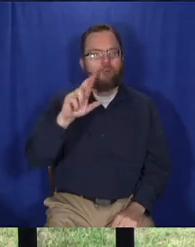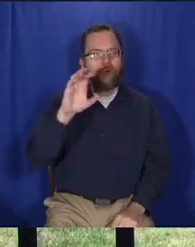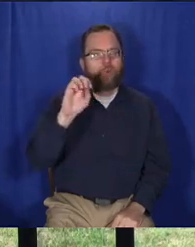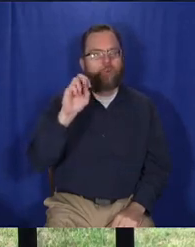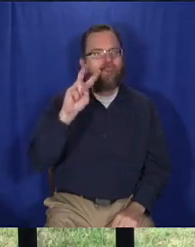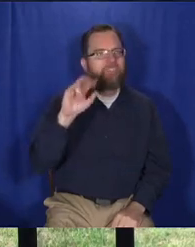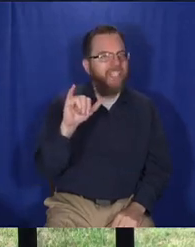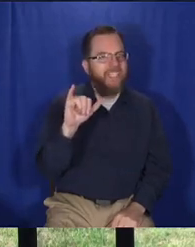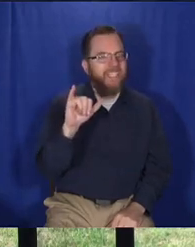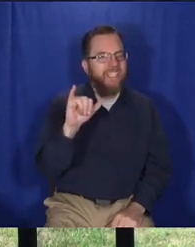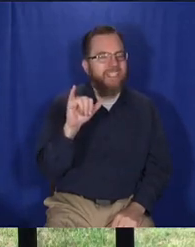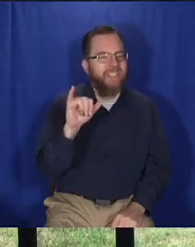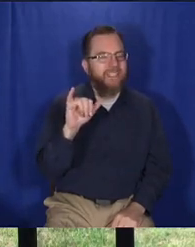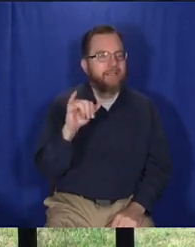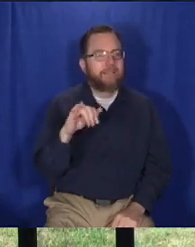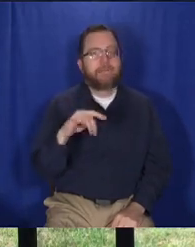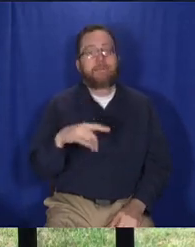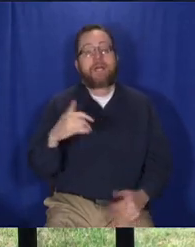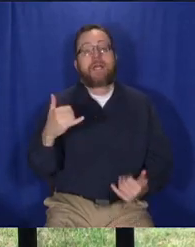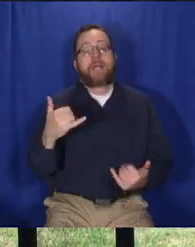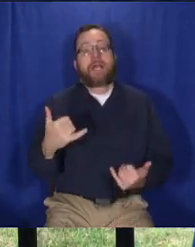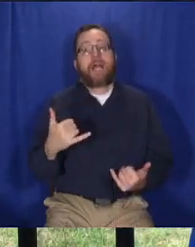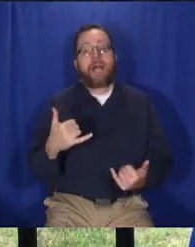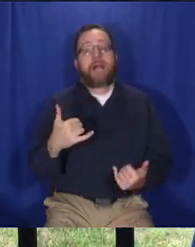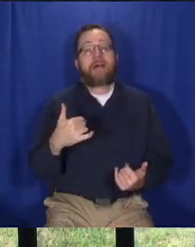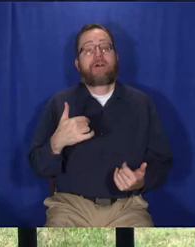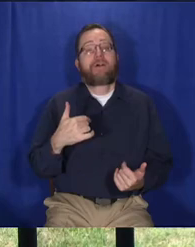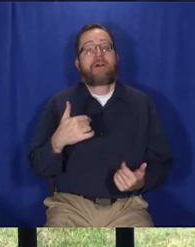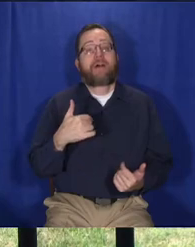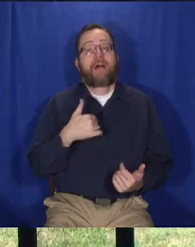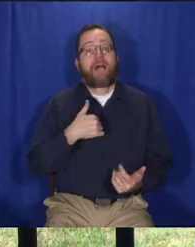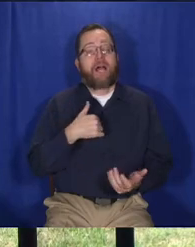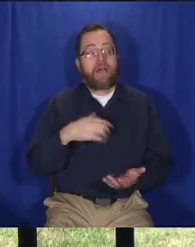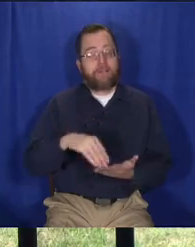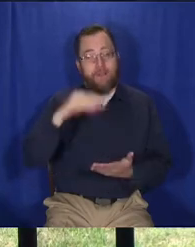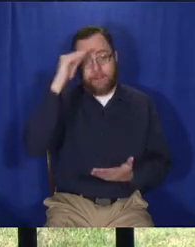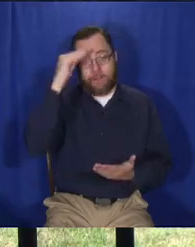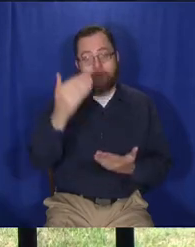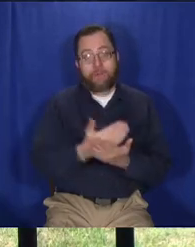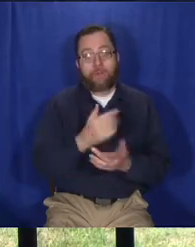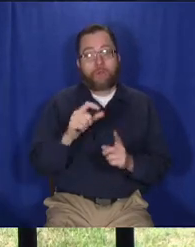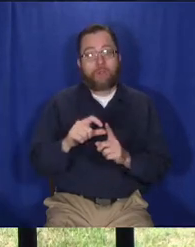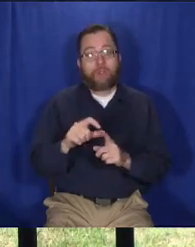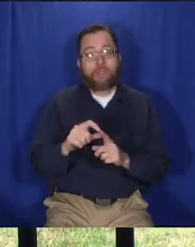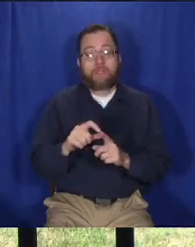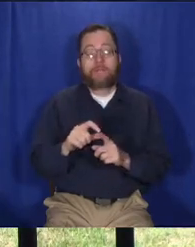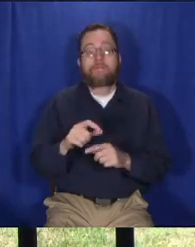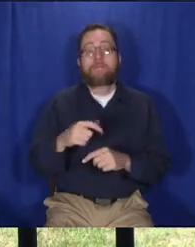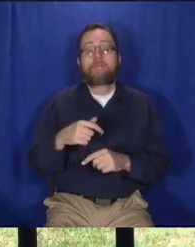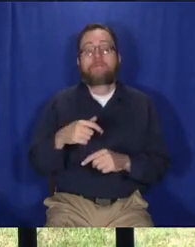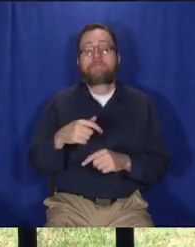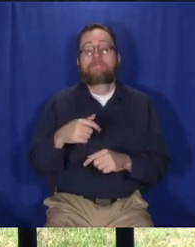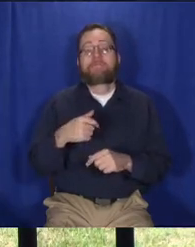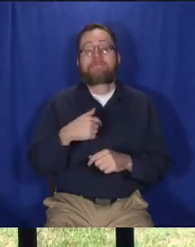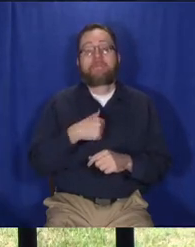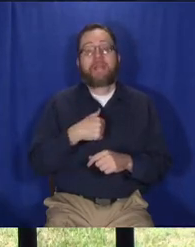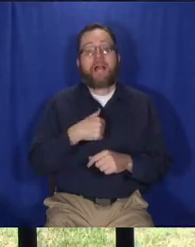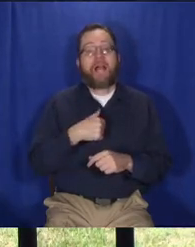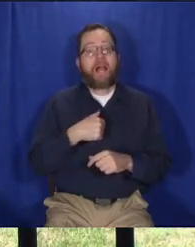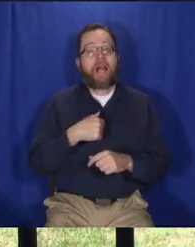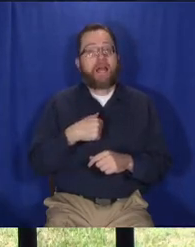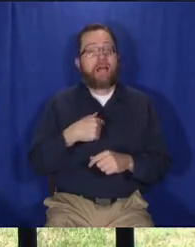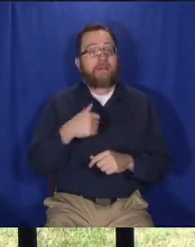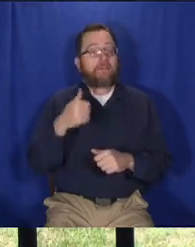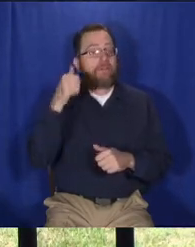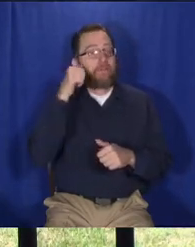even recently, I learned a word meant a lot different than when I was growing up. You see, I was telling a family that when I got in trouble, my